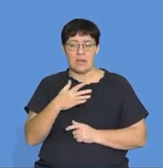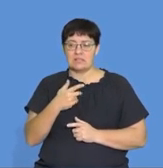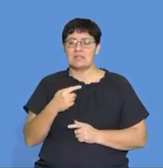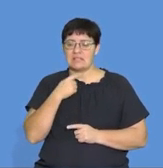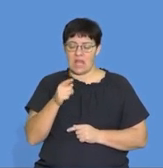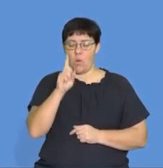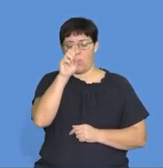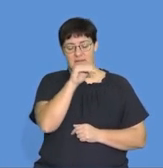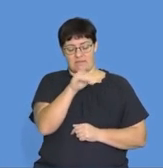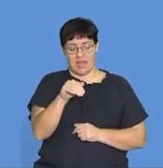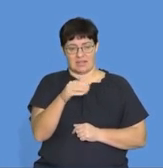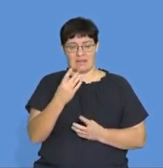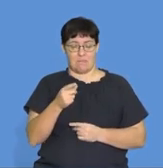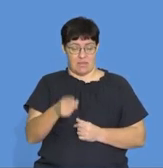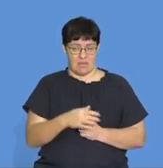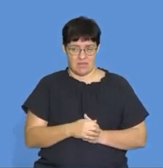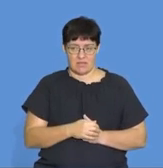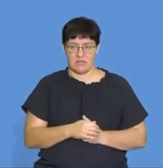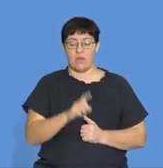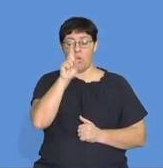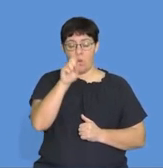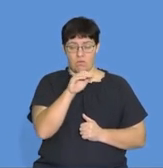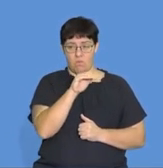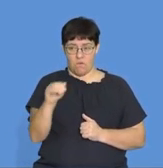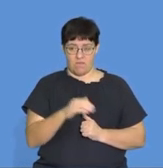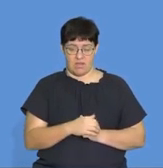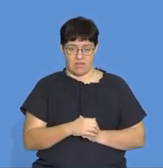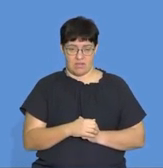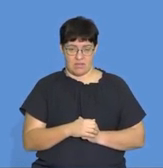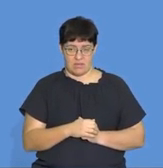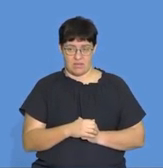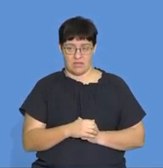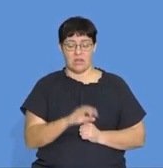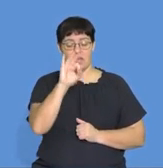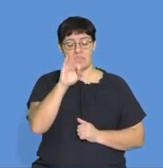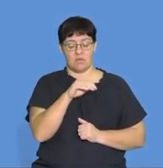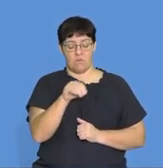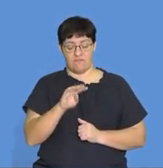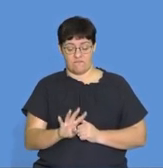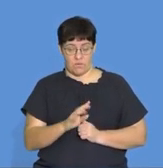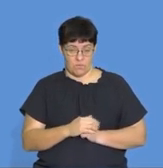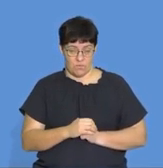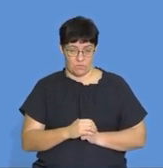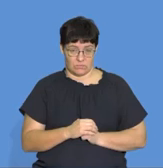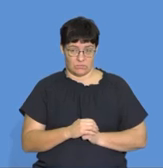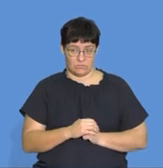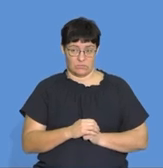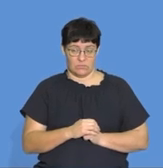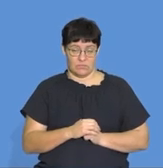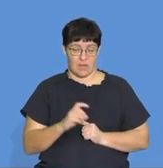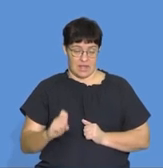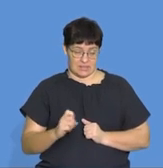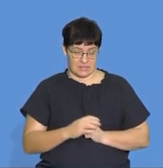1 divided by the number I mean. So it will be 1 over 3 over